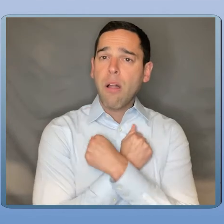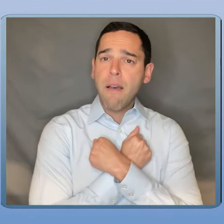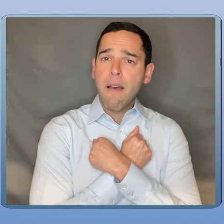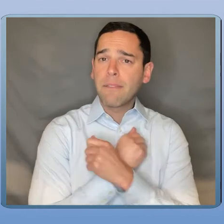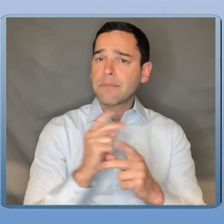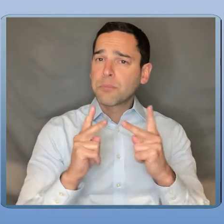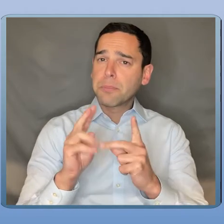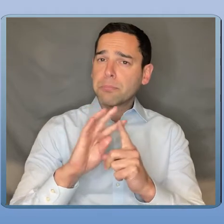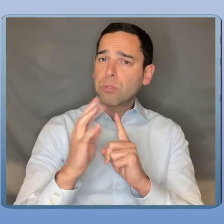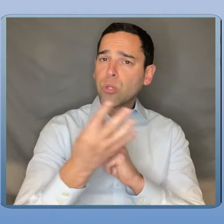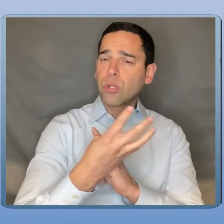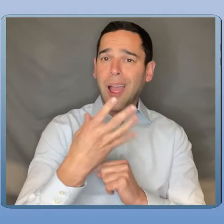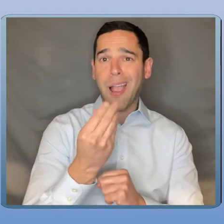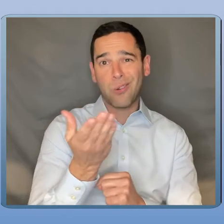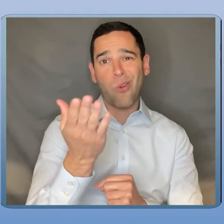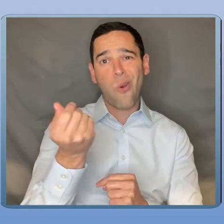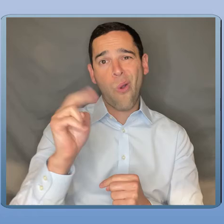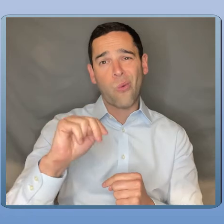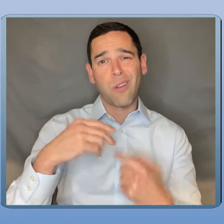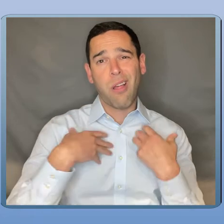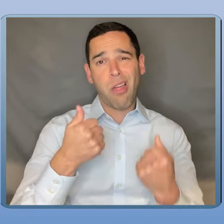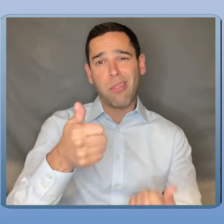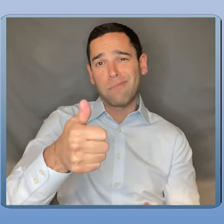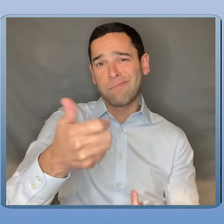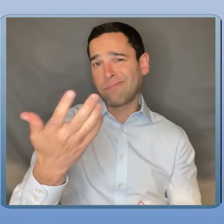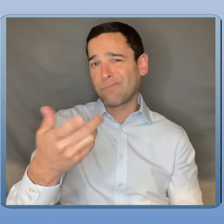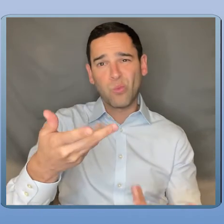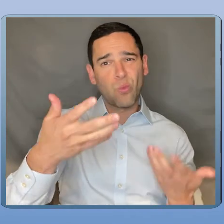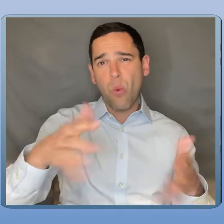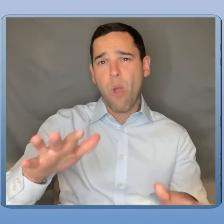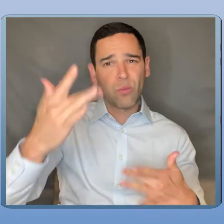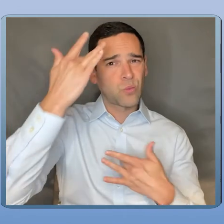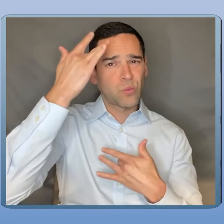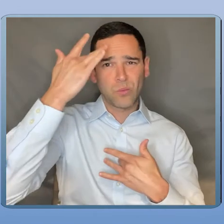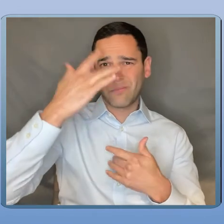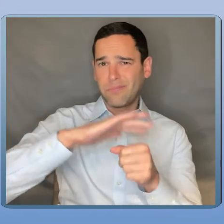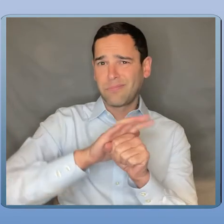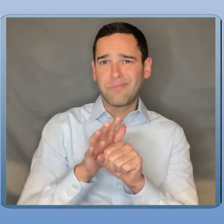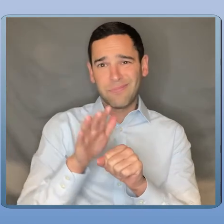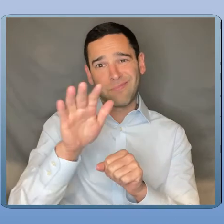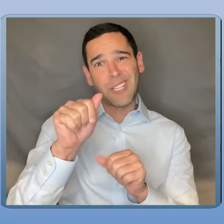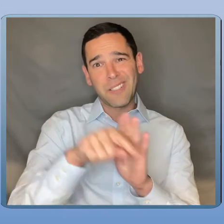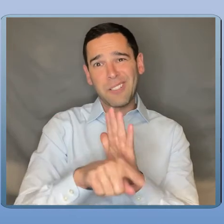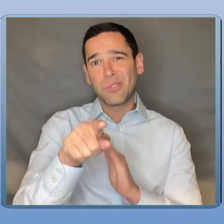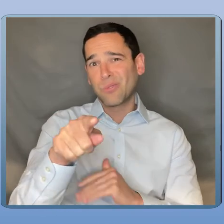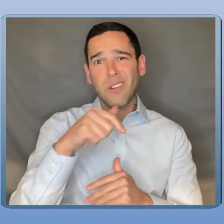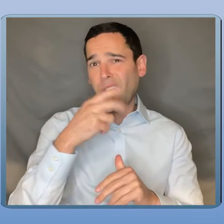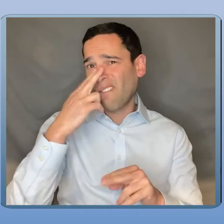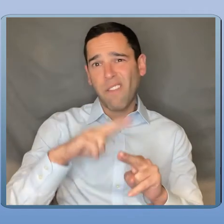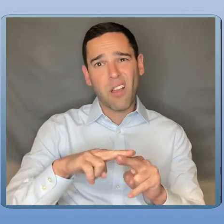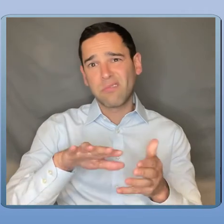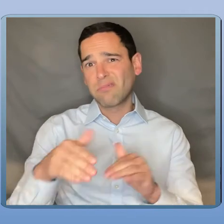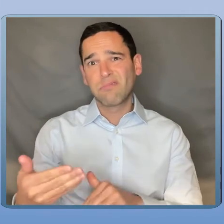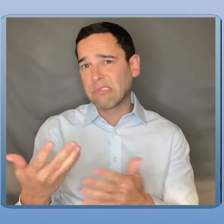your loved ones and your own health, because you don't want to get this. It's deadly. It's